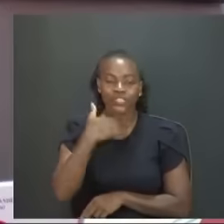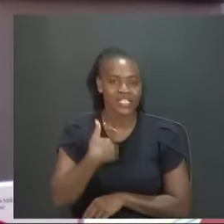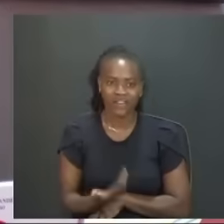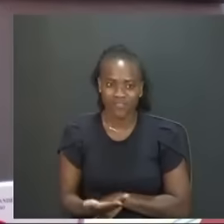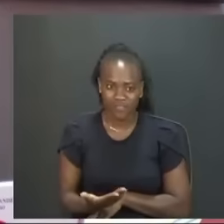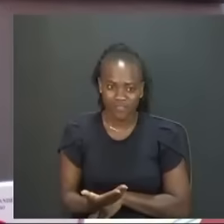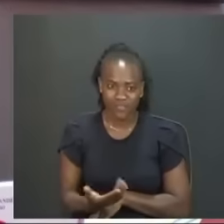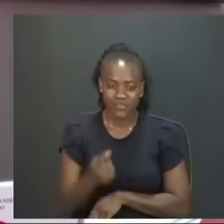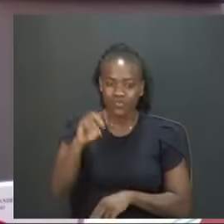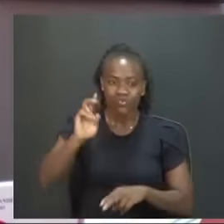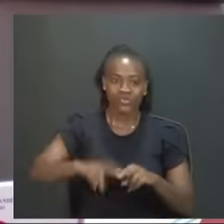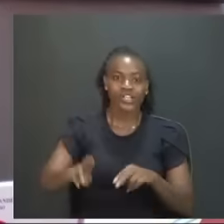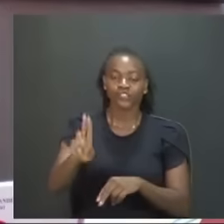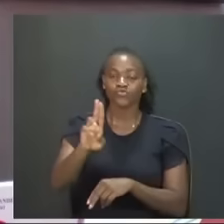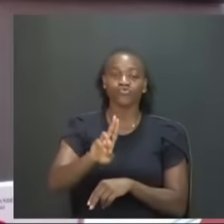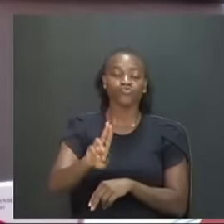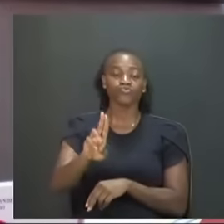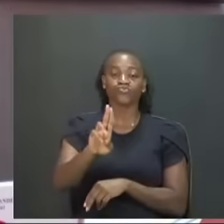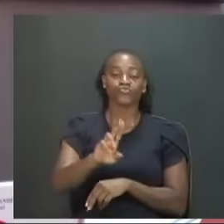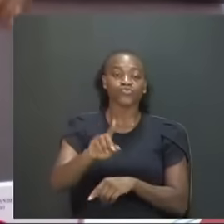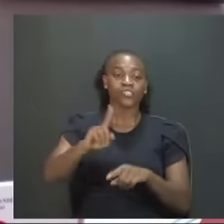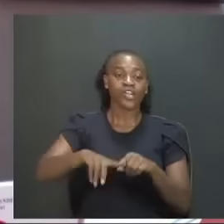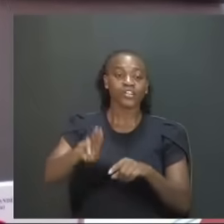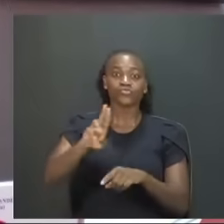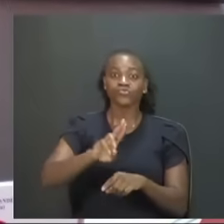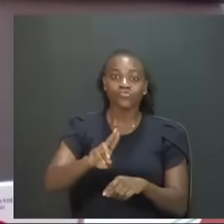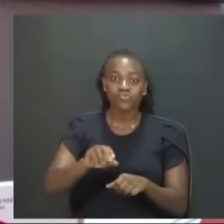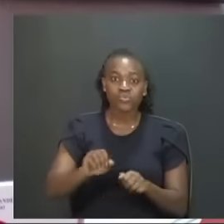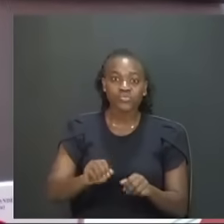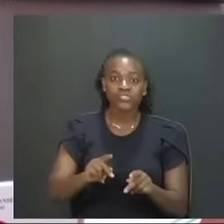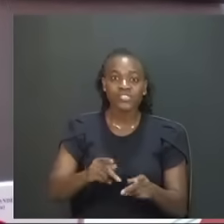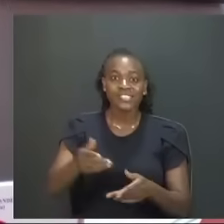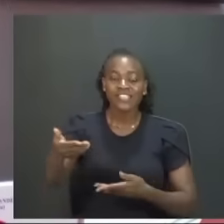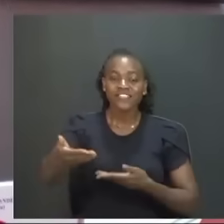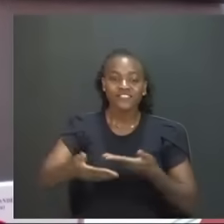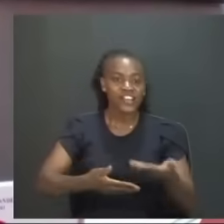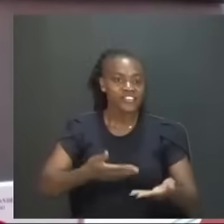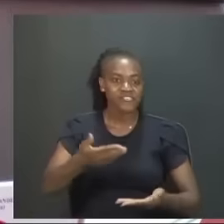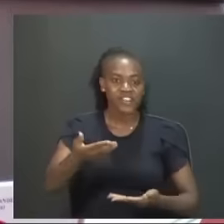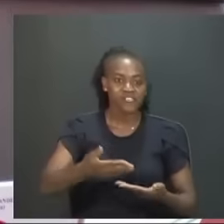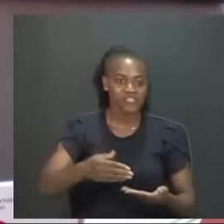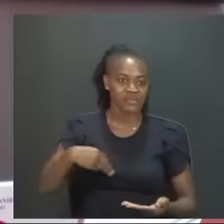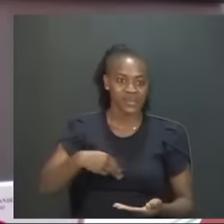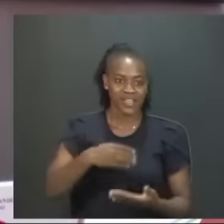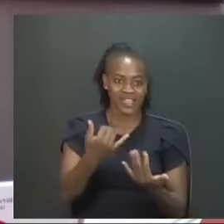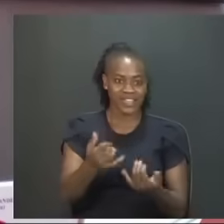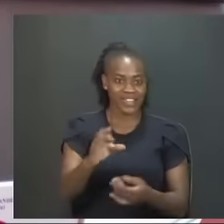You cannot use this to invite your members in. You are now 74.